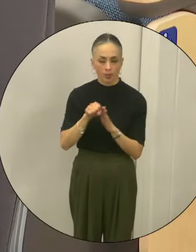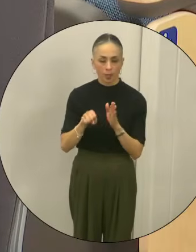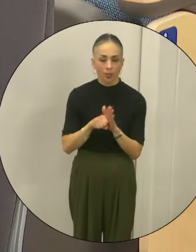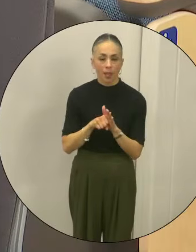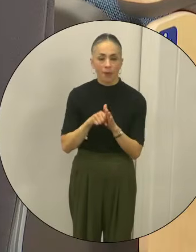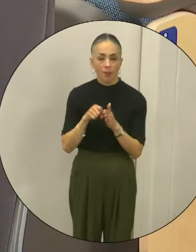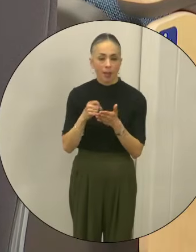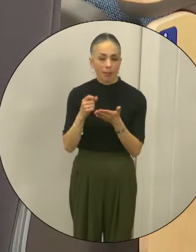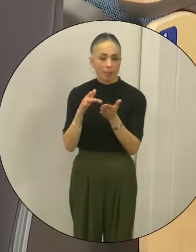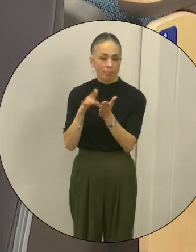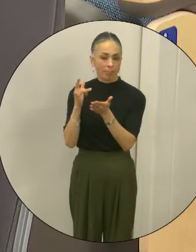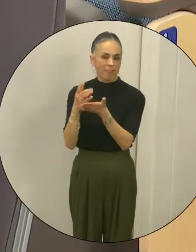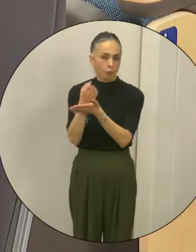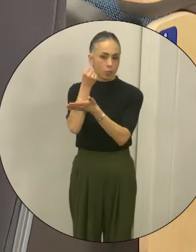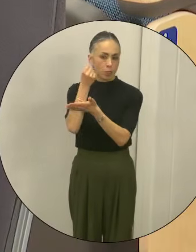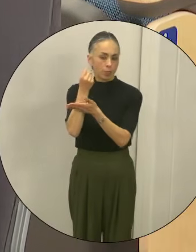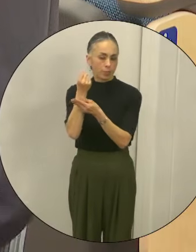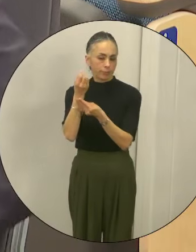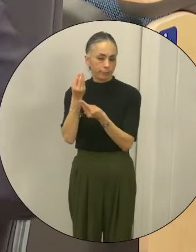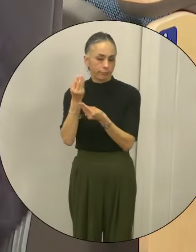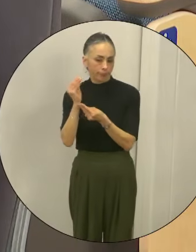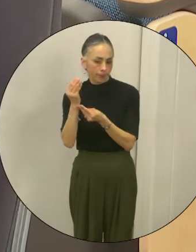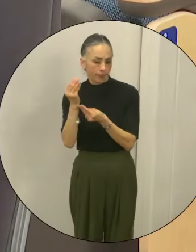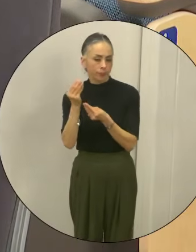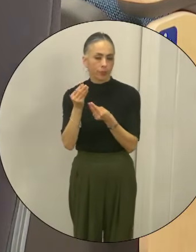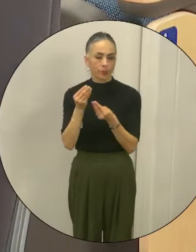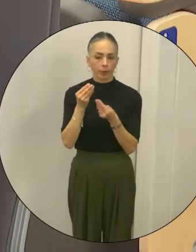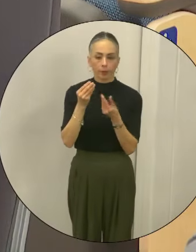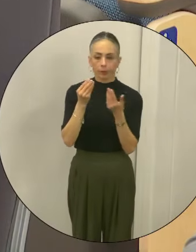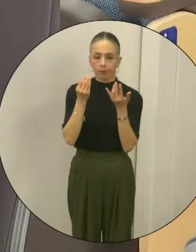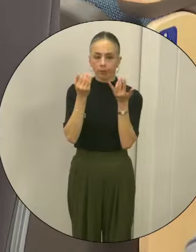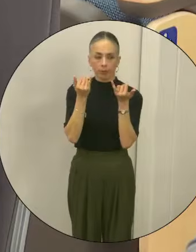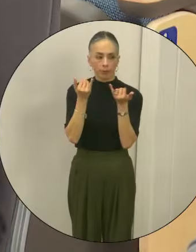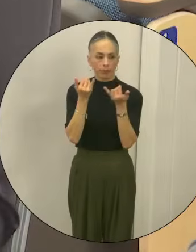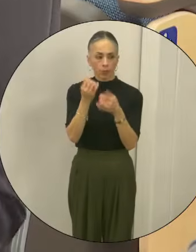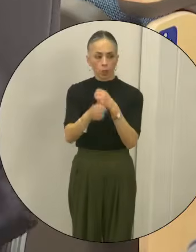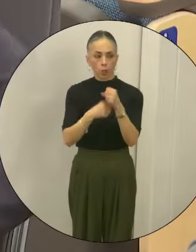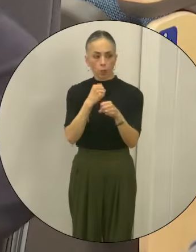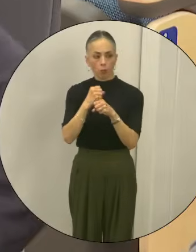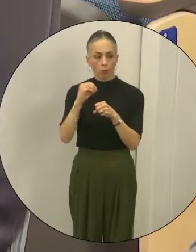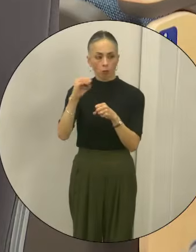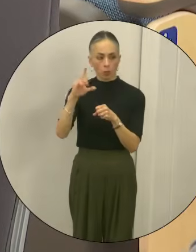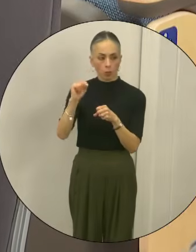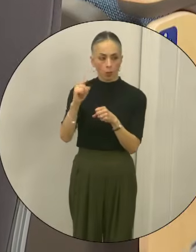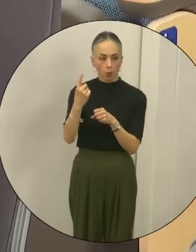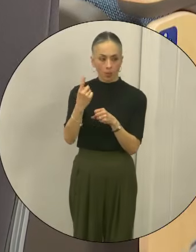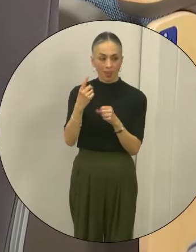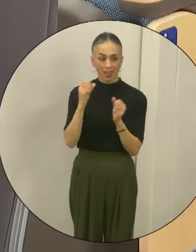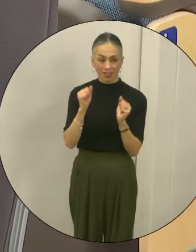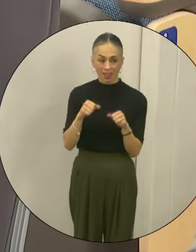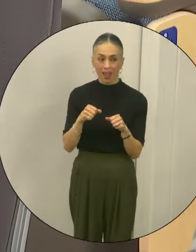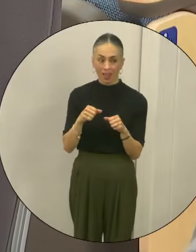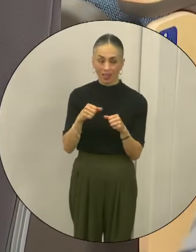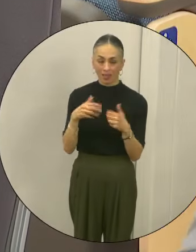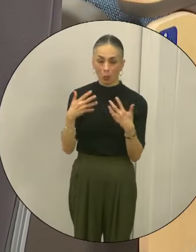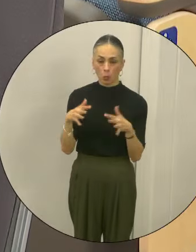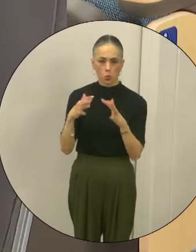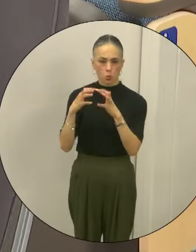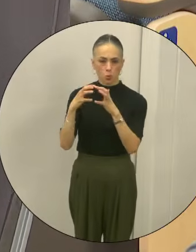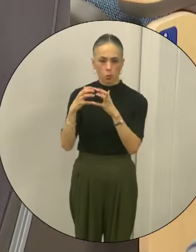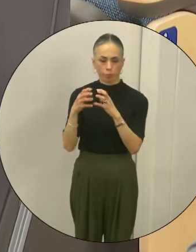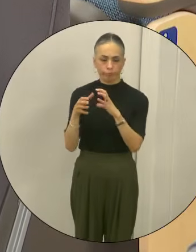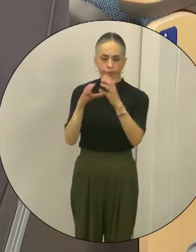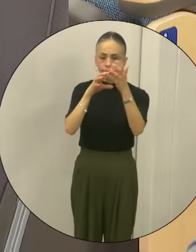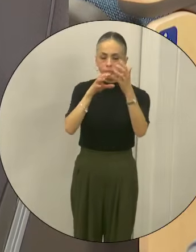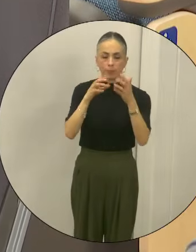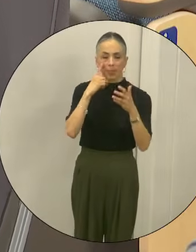leveraging oftentimes a current year October 1, it can force a fall disruption because you reconcile your